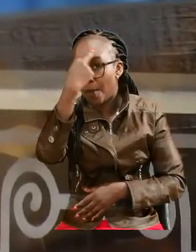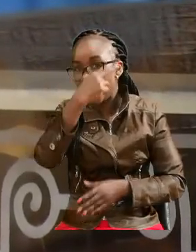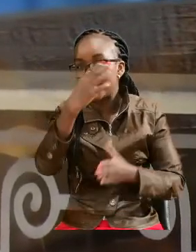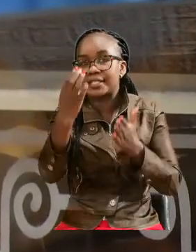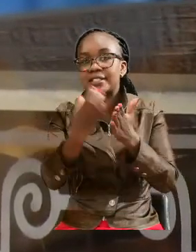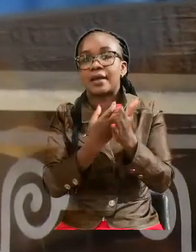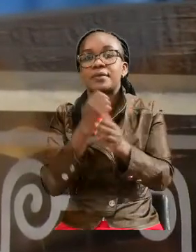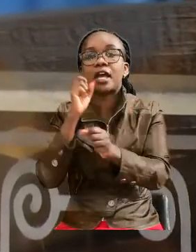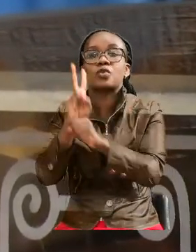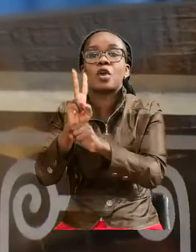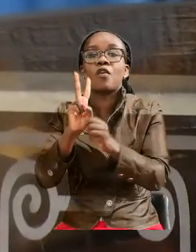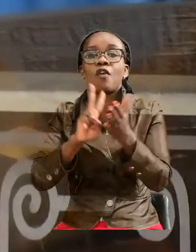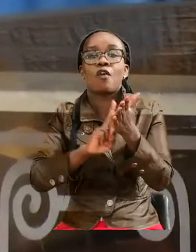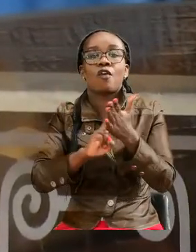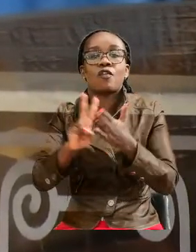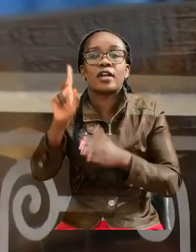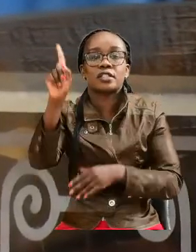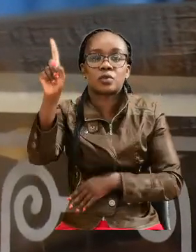12, verse 1.